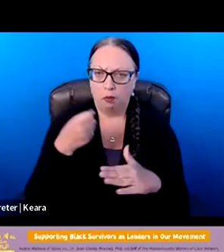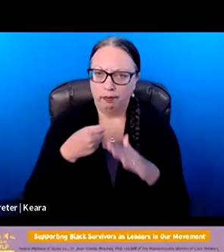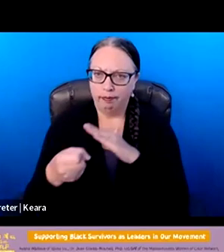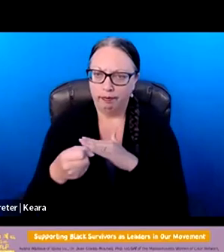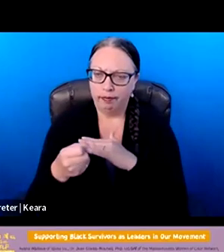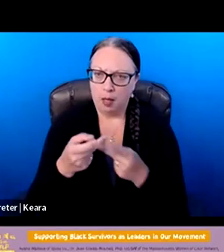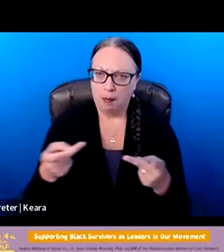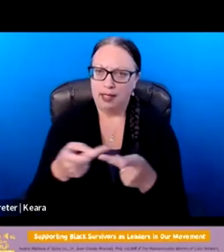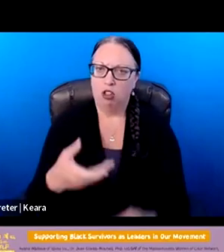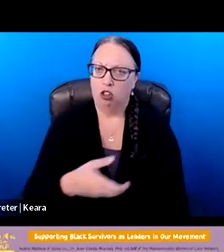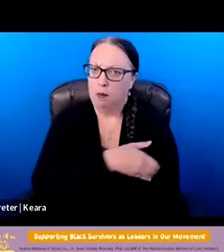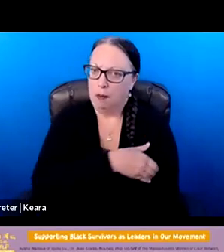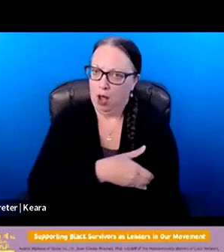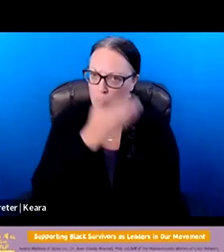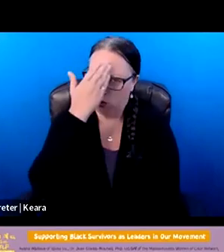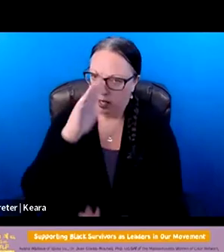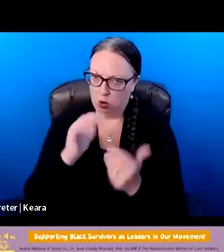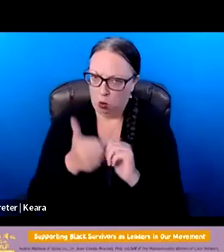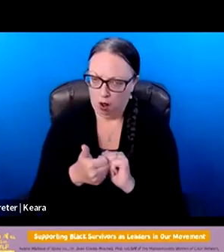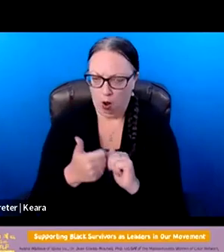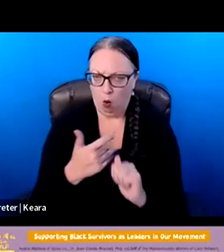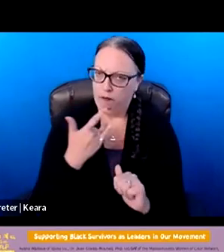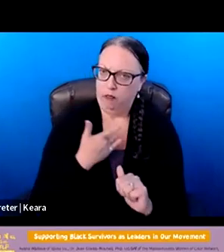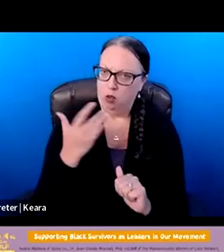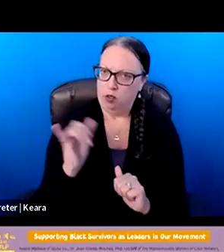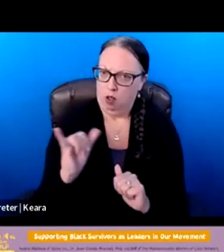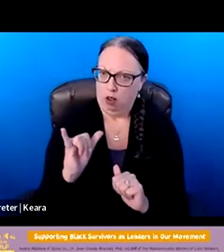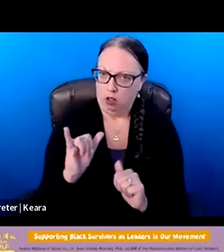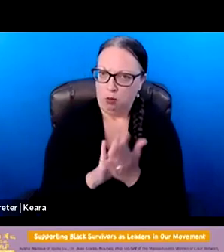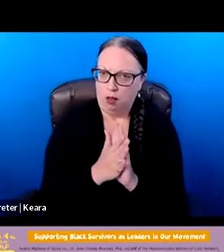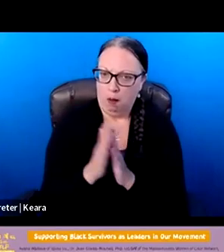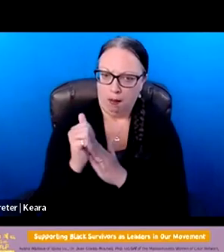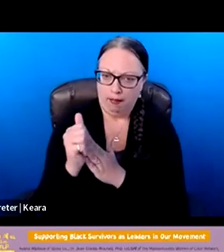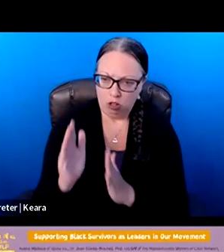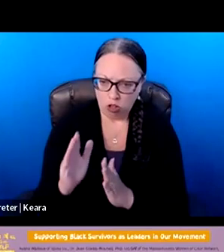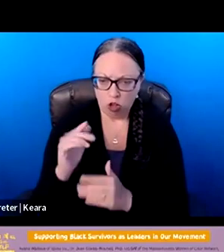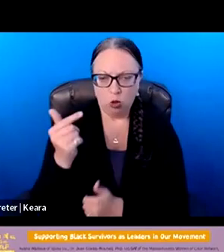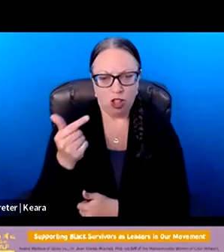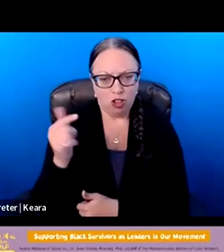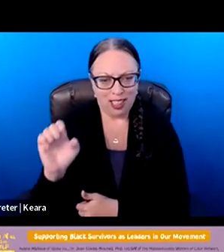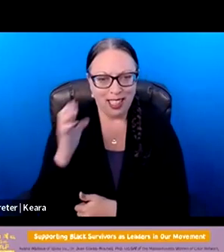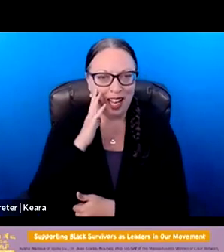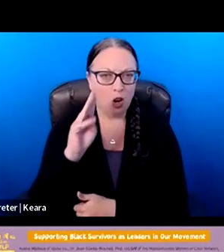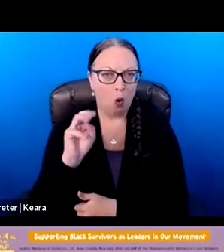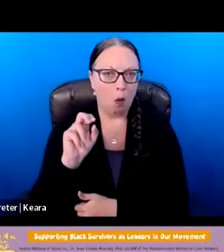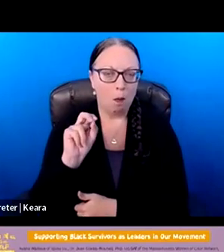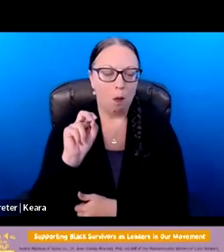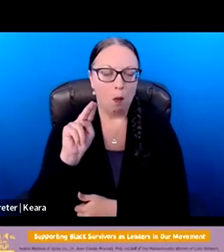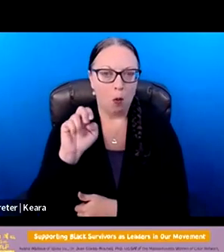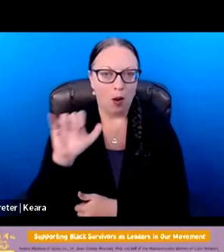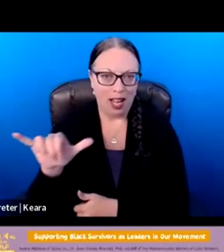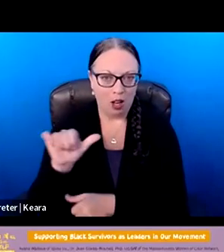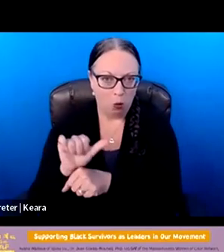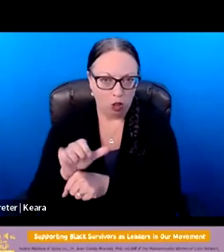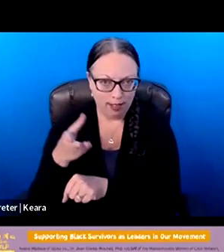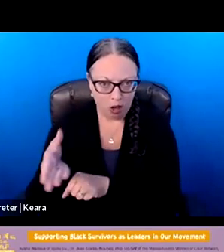they know what it feels like to be leaders. So one thing that I want to shout out GGE. I know Monet works there, but I went to a